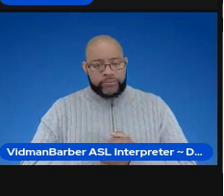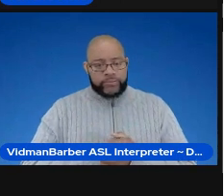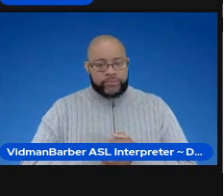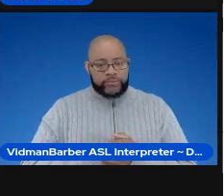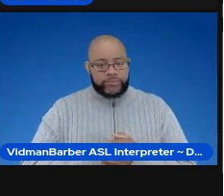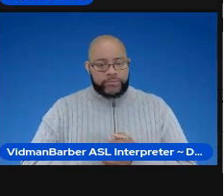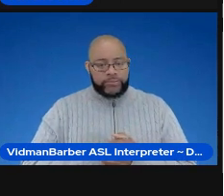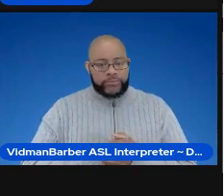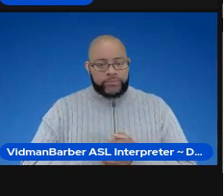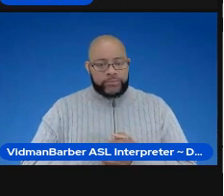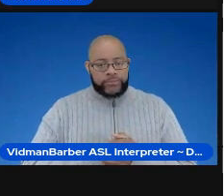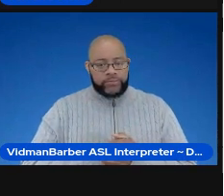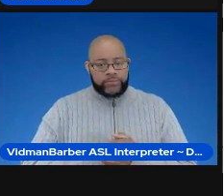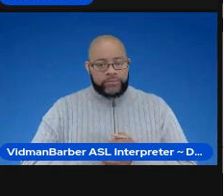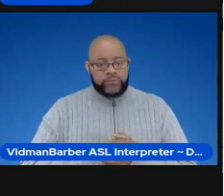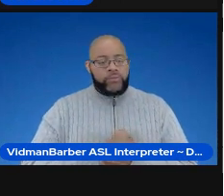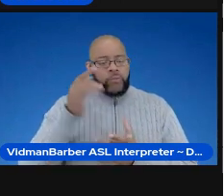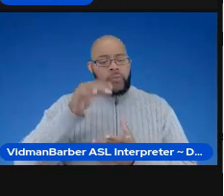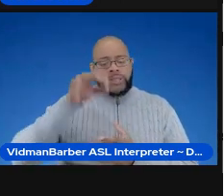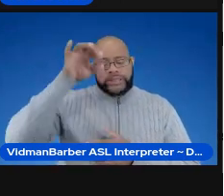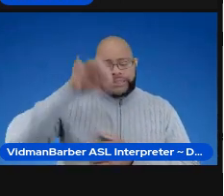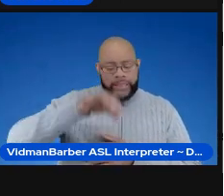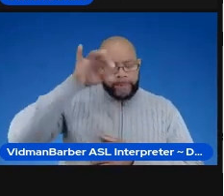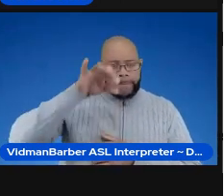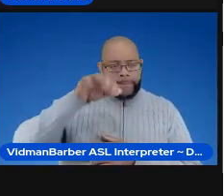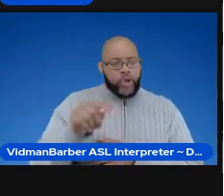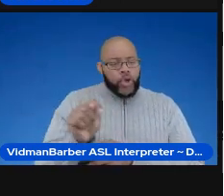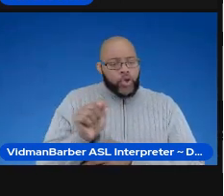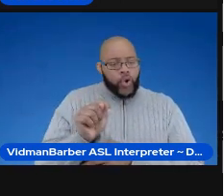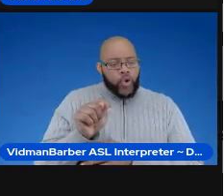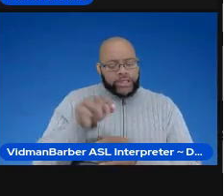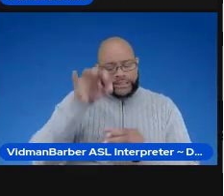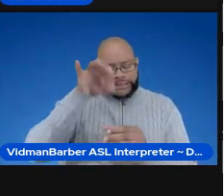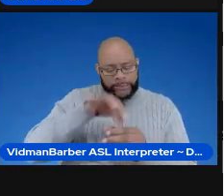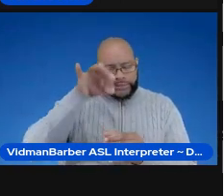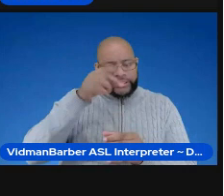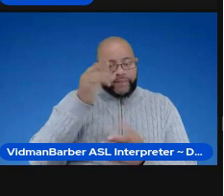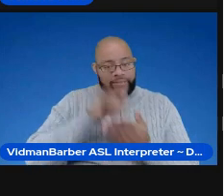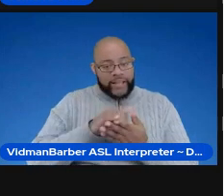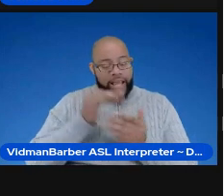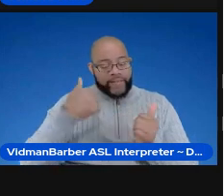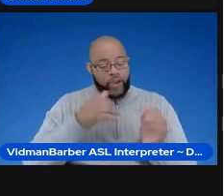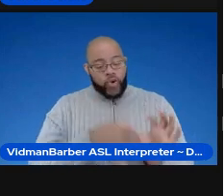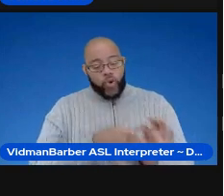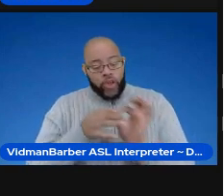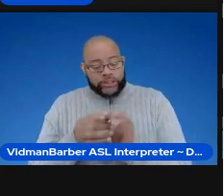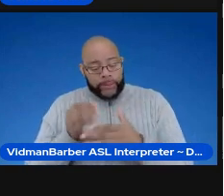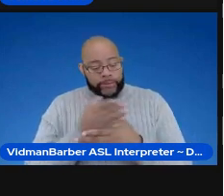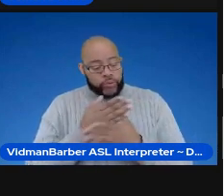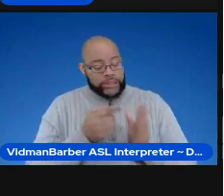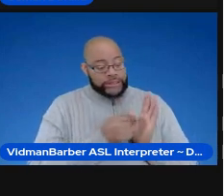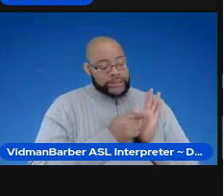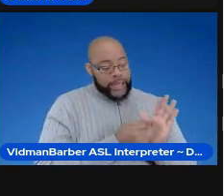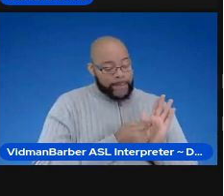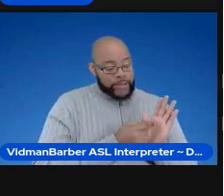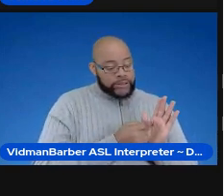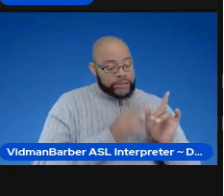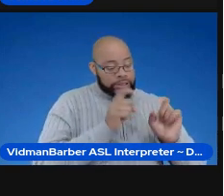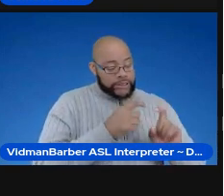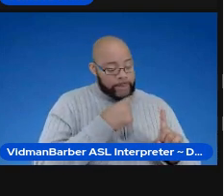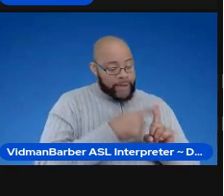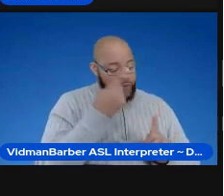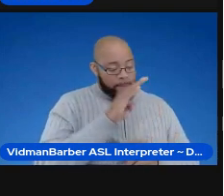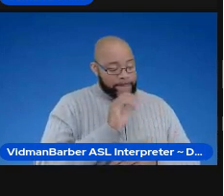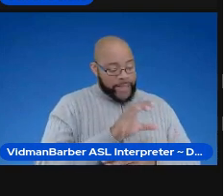to these, dipping them on these urine dipsticks to see whether there will be any correlation between samples that will test positive for